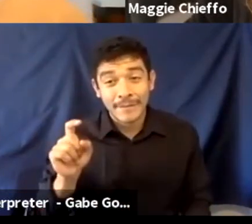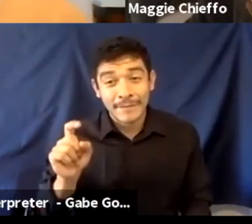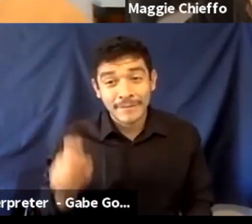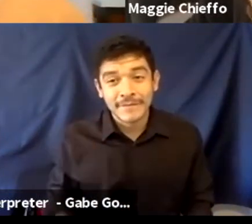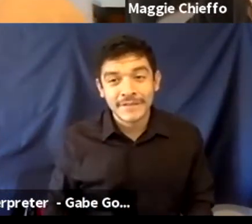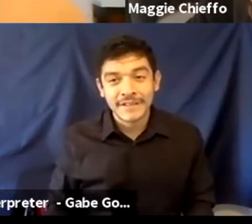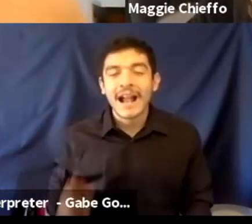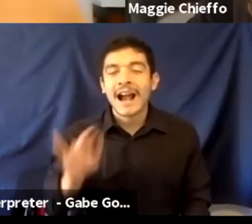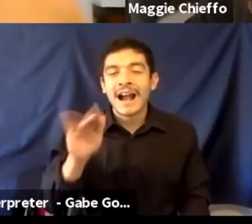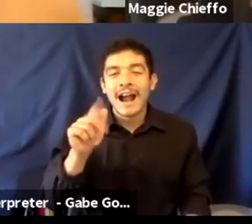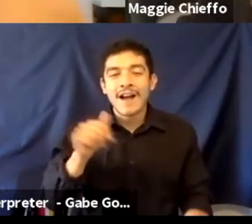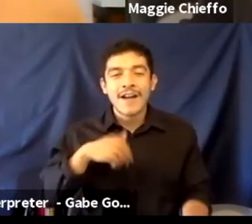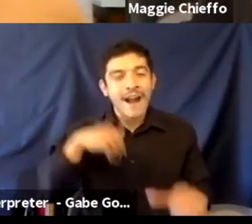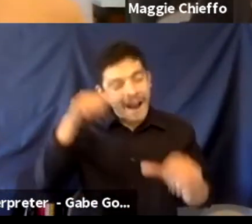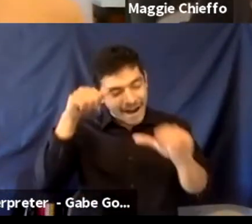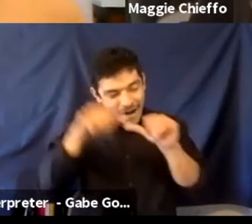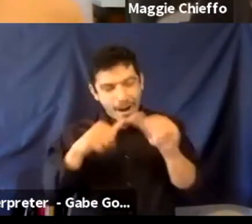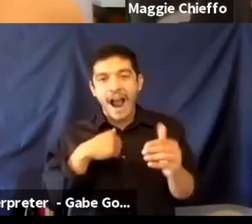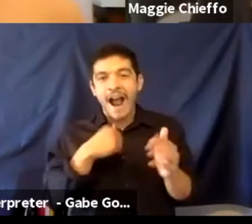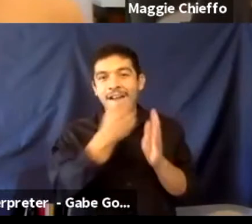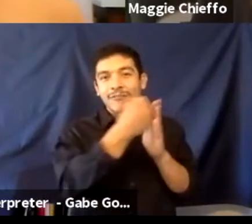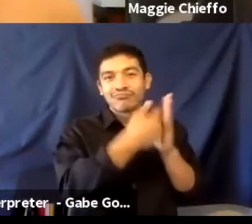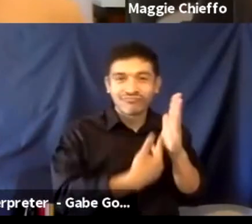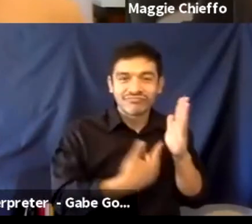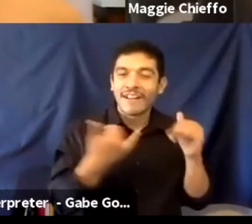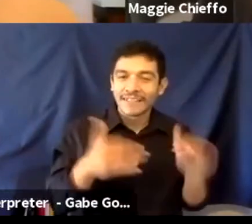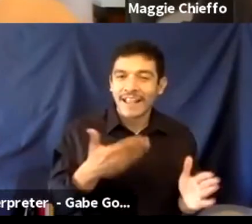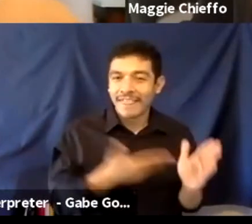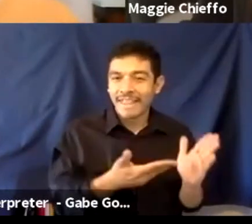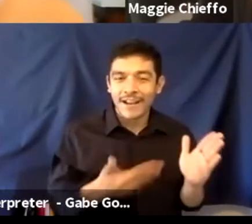Yes, I remember. I have like a list of them still up.